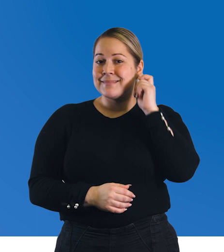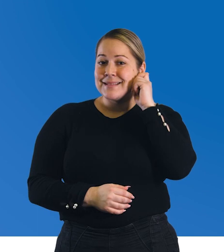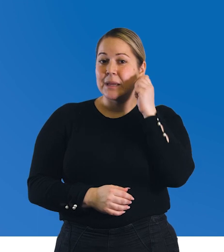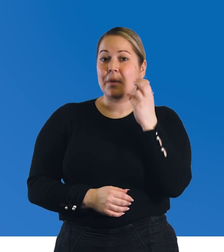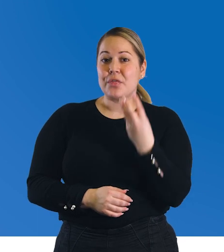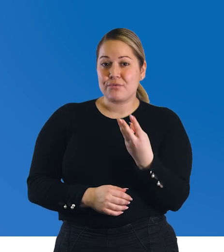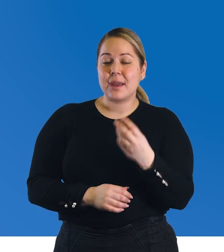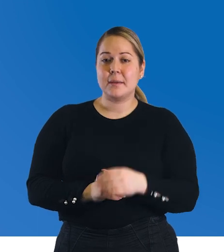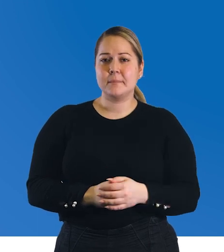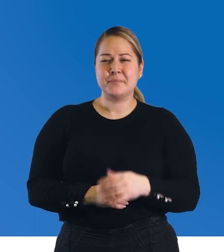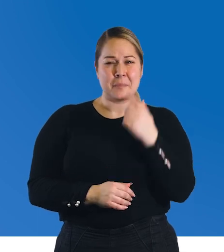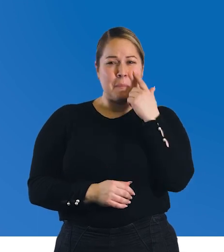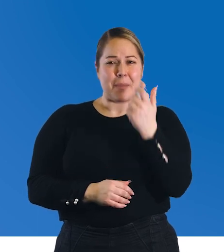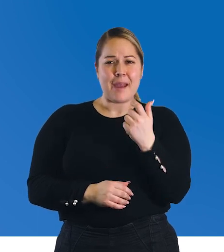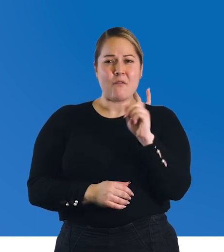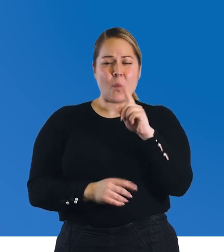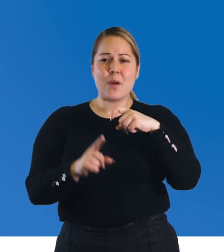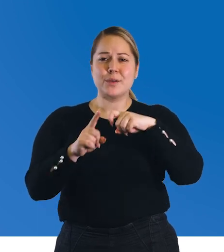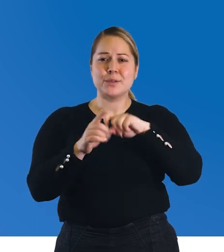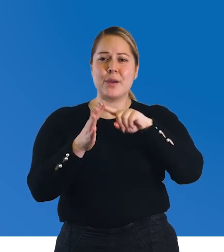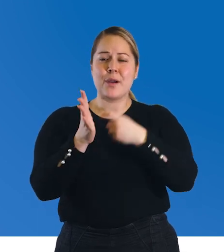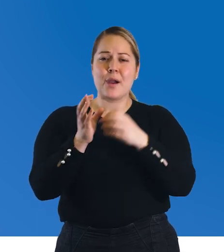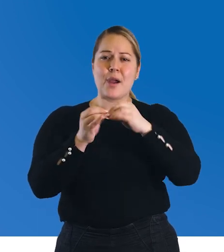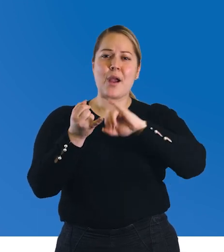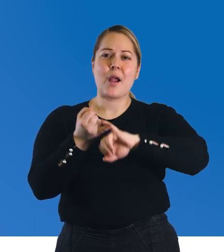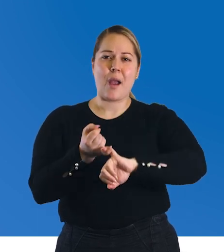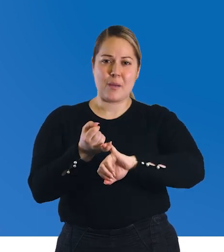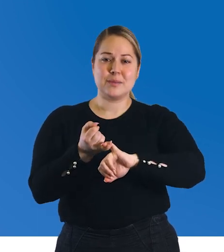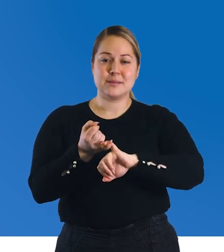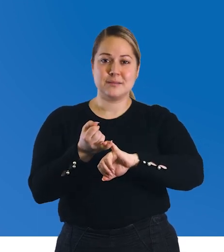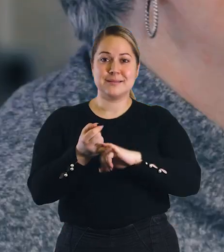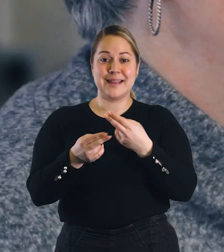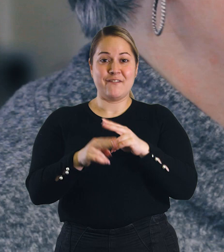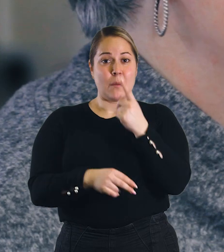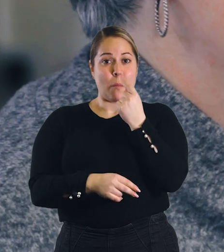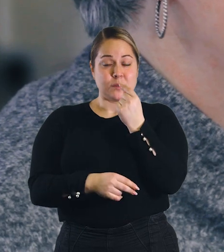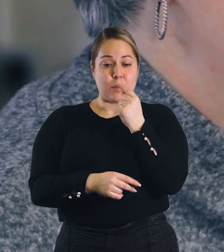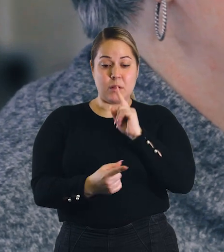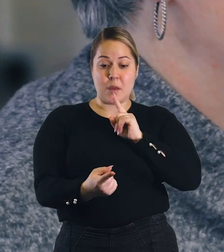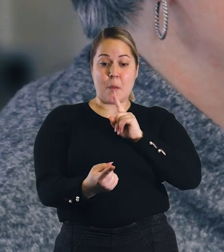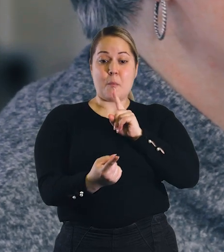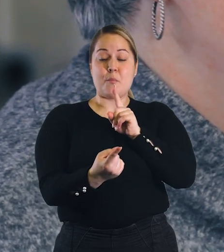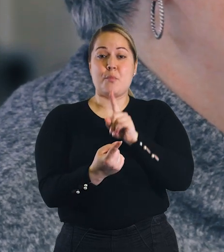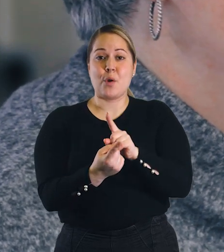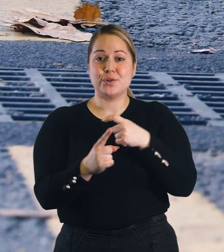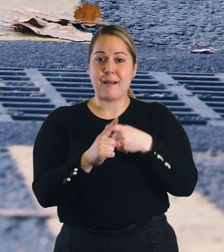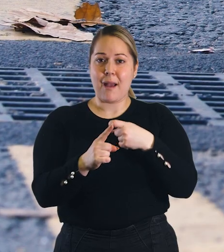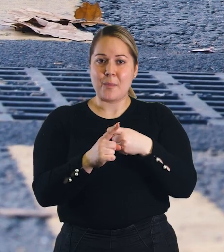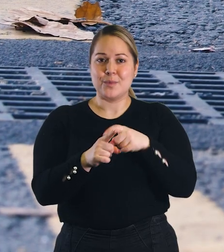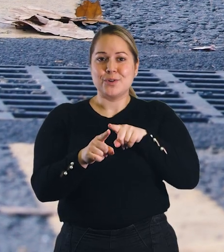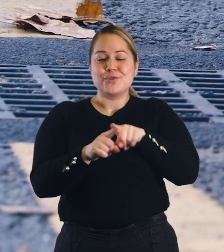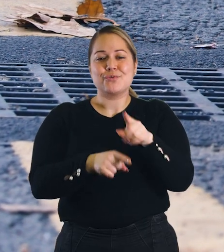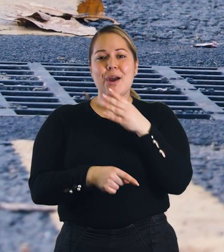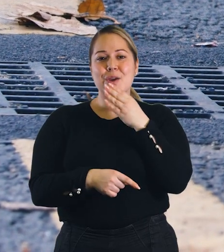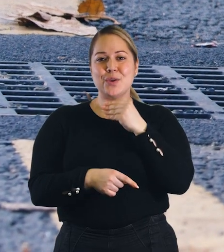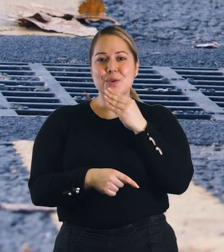Tip 3, be cautious around curbs. If you can, when approaching curbs, always